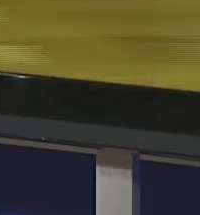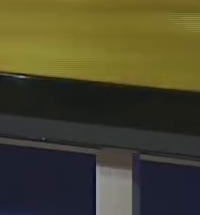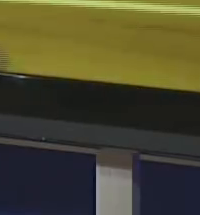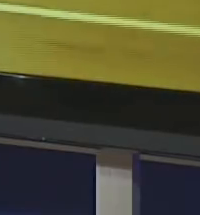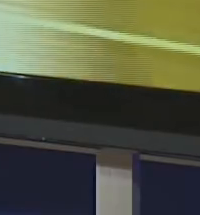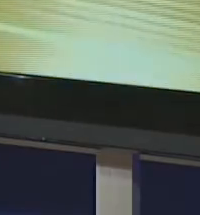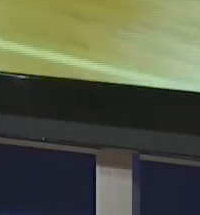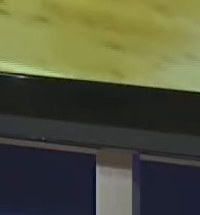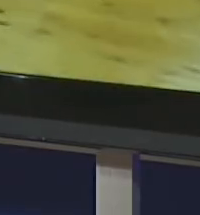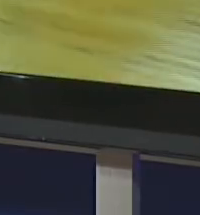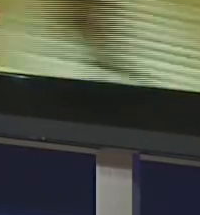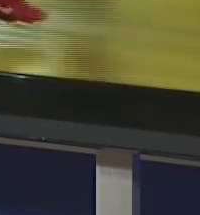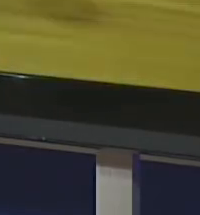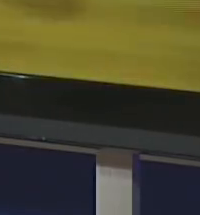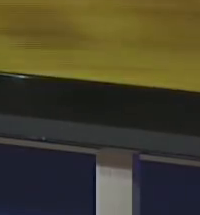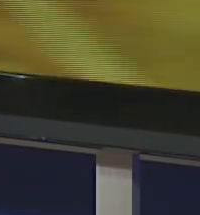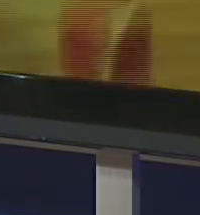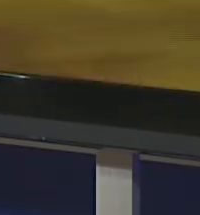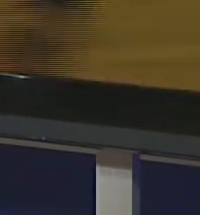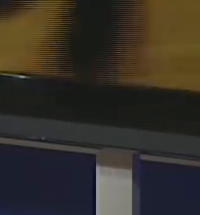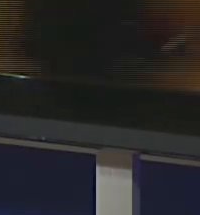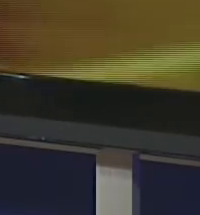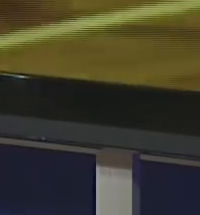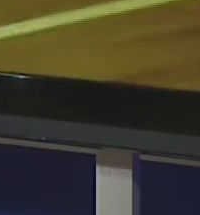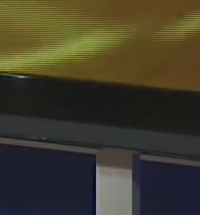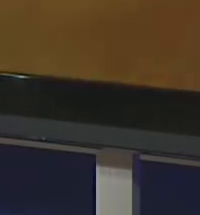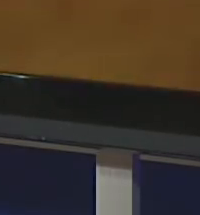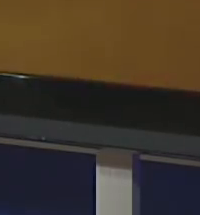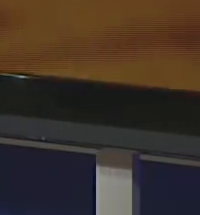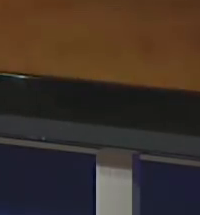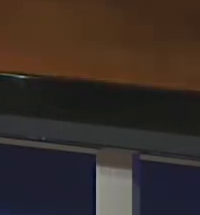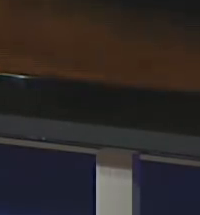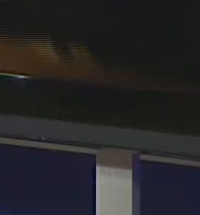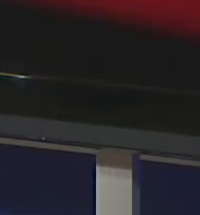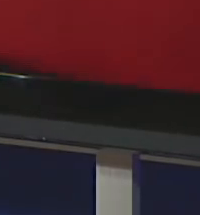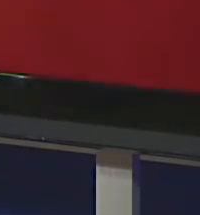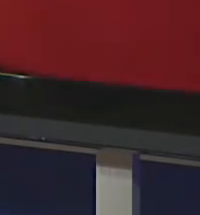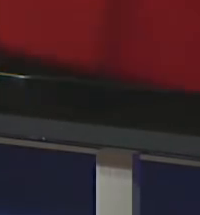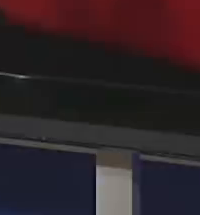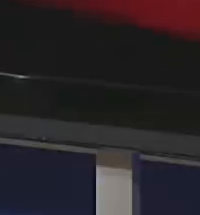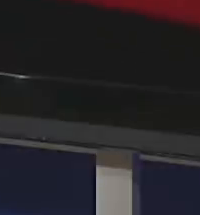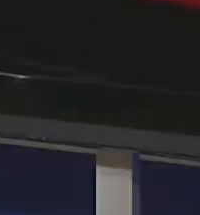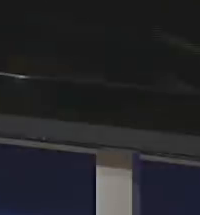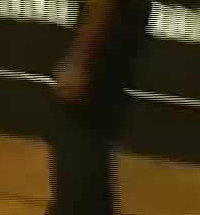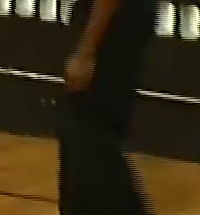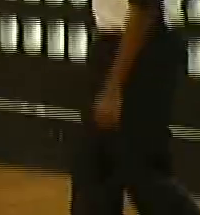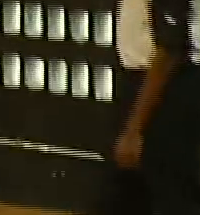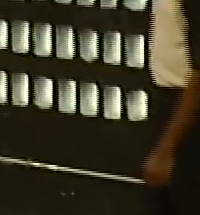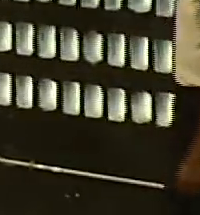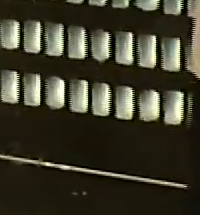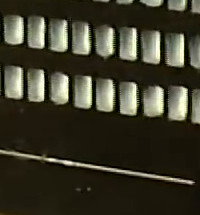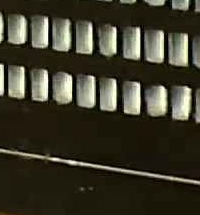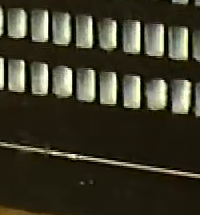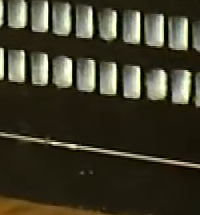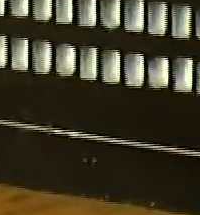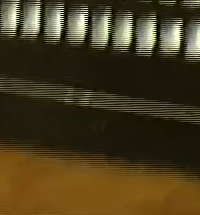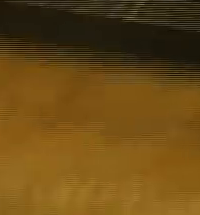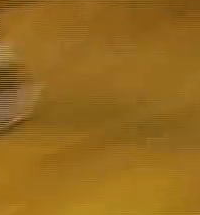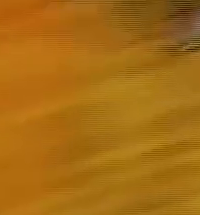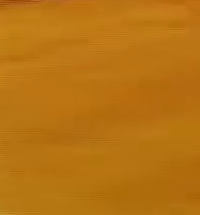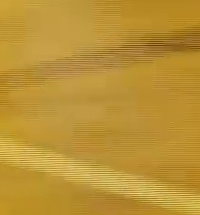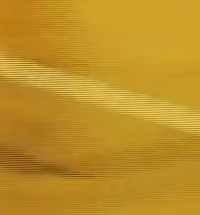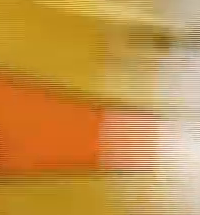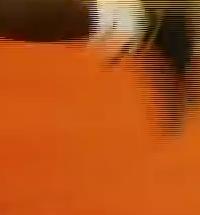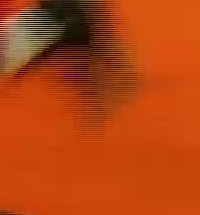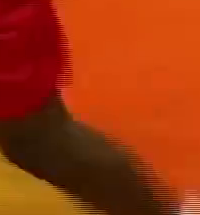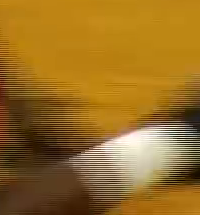Welcome to sports, everybody. The Hugh Campbell basketball tournament tipping off yesterday at the AF Adderley Gym. The C.R. Walker Knights took to the